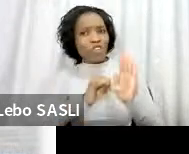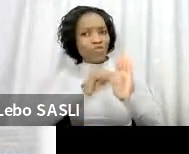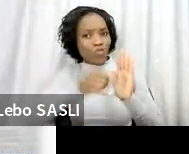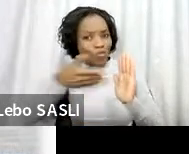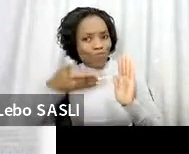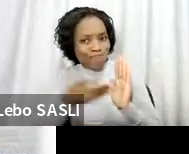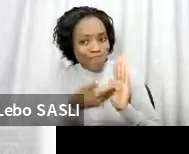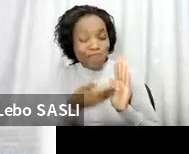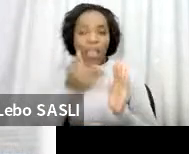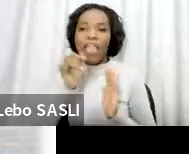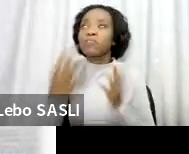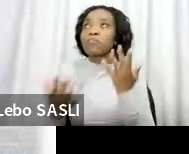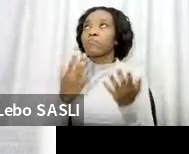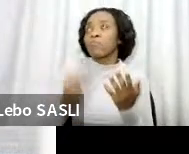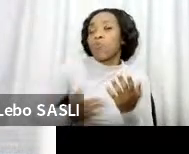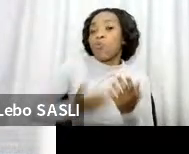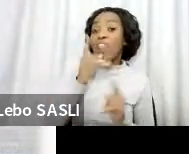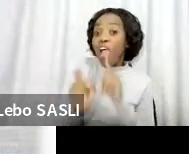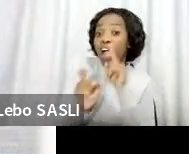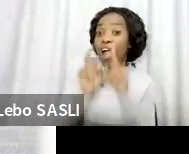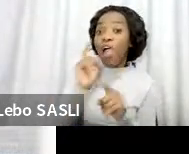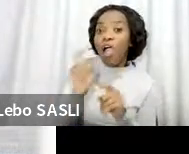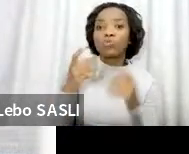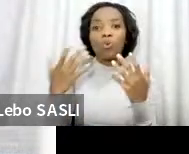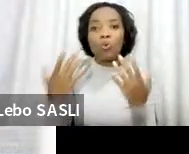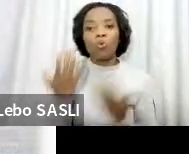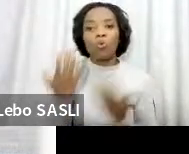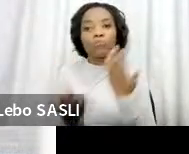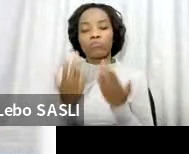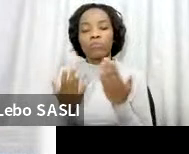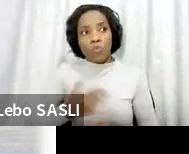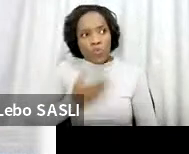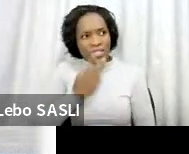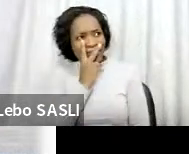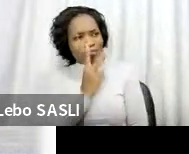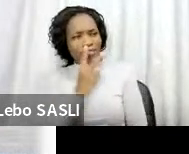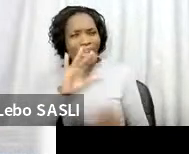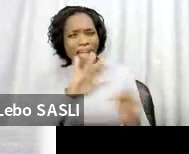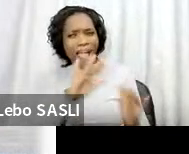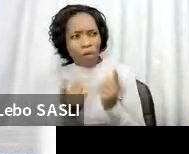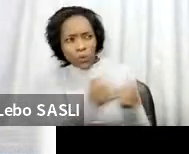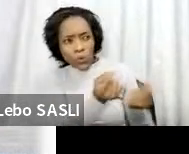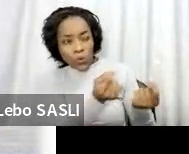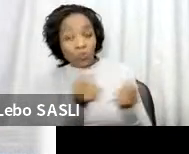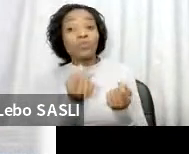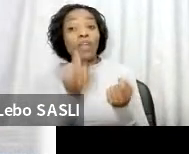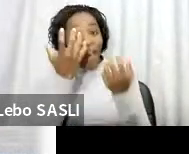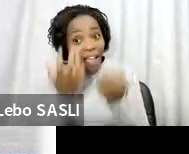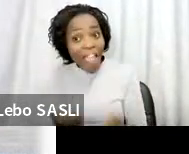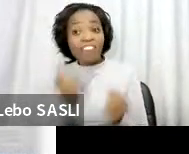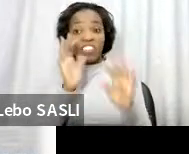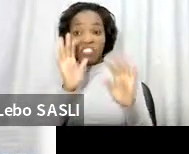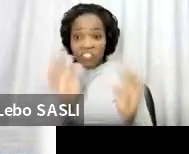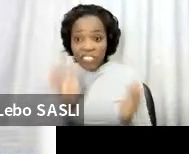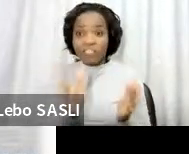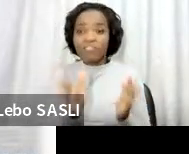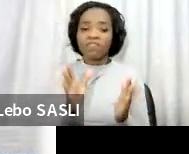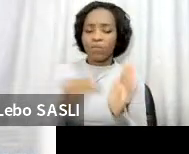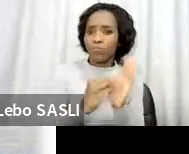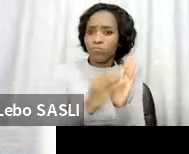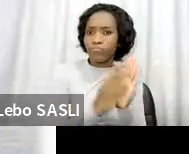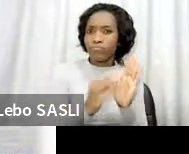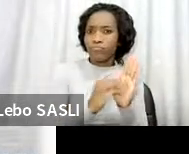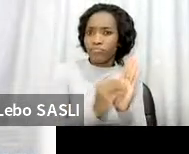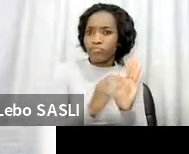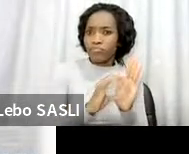to ask ourselves questions or to see how things are being done, we have recorded a number of YouTubes which